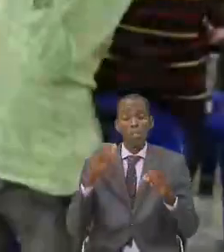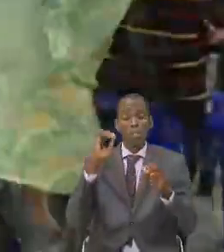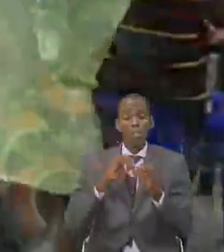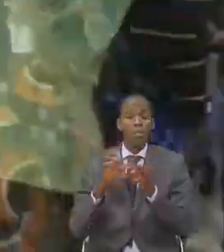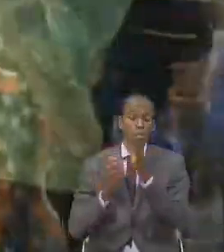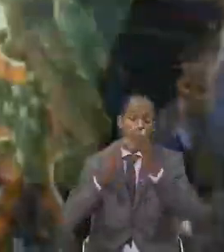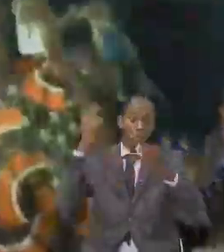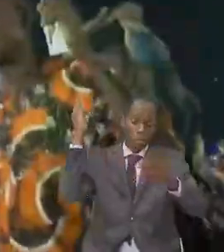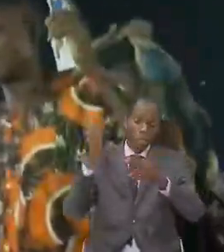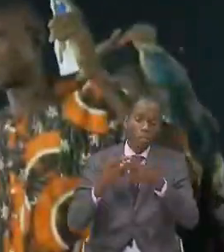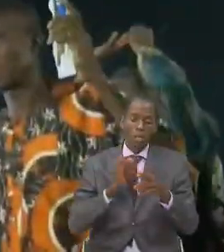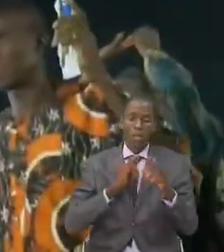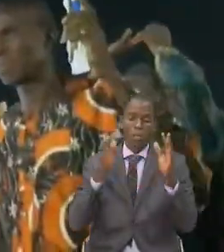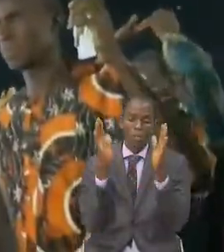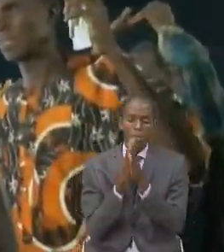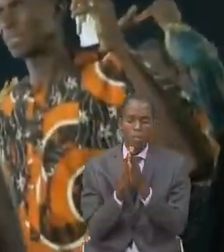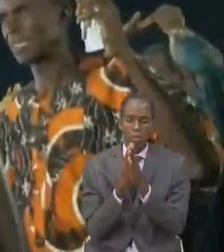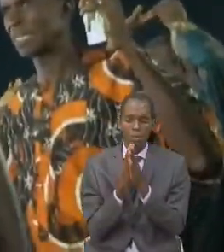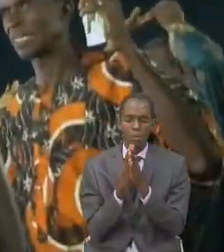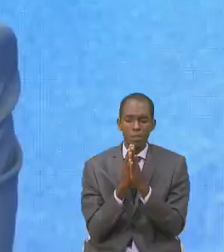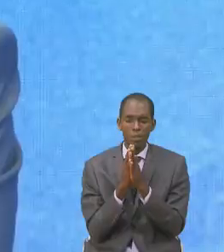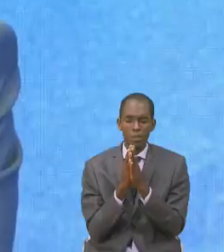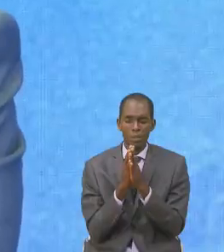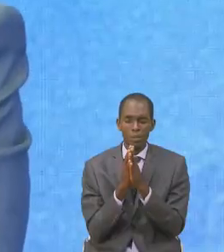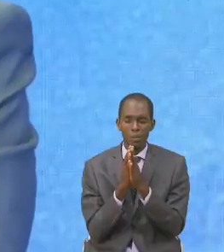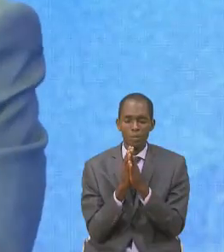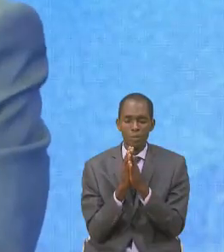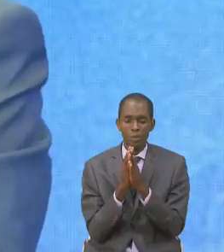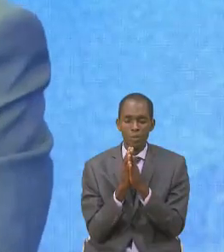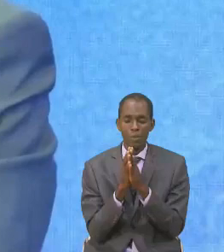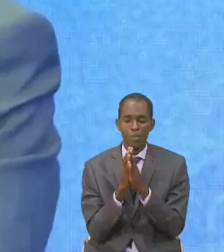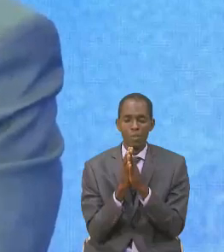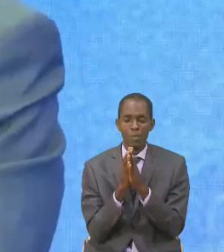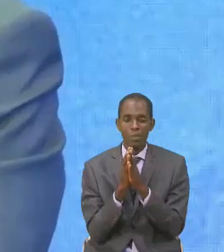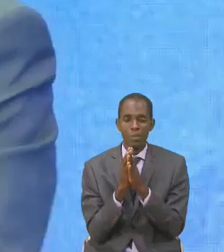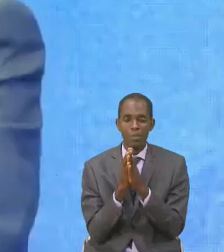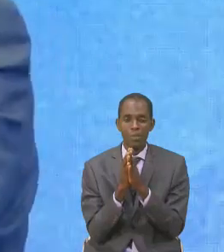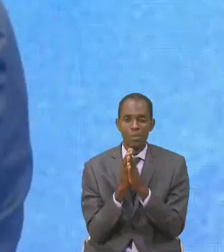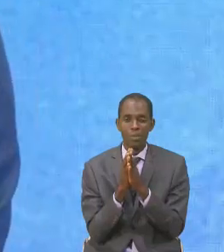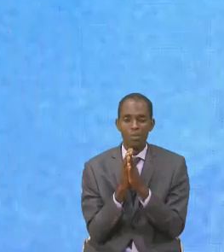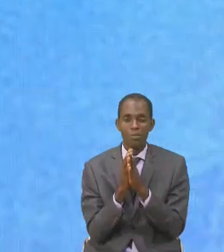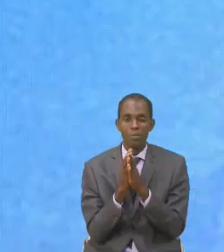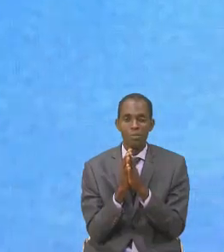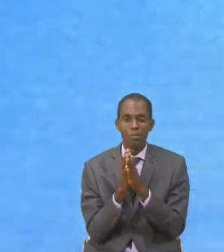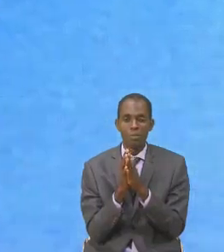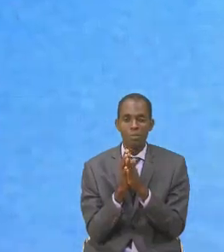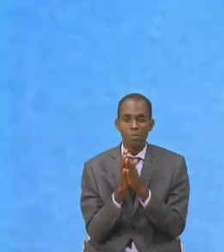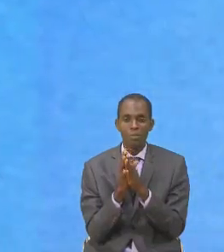power. In Jesus' name I pray.